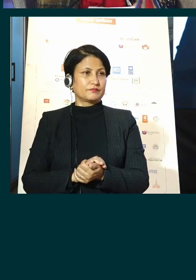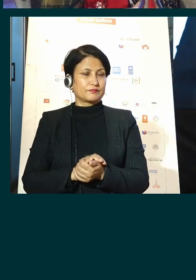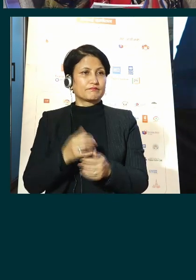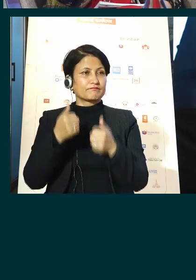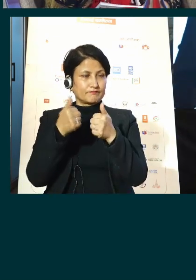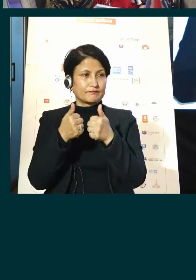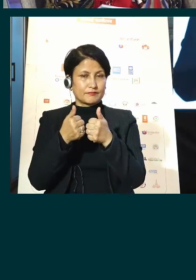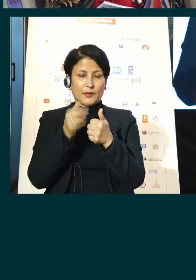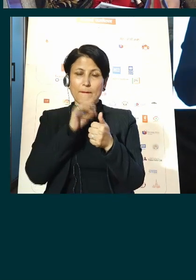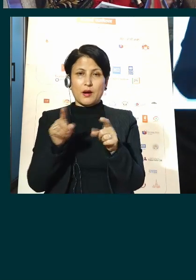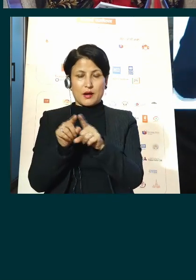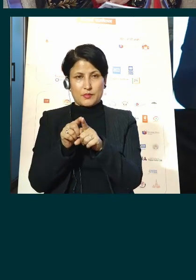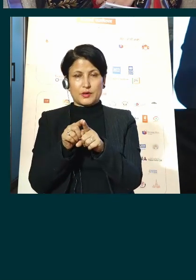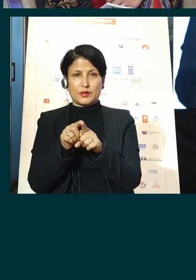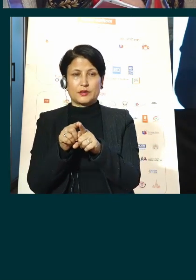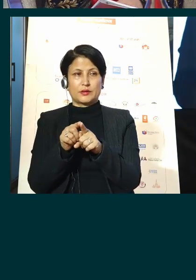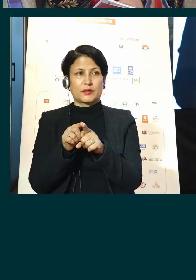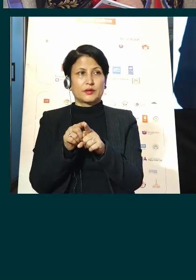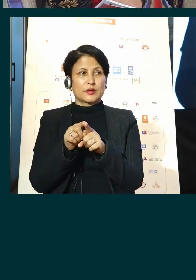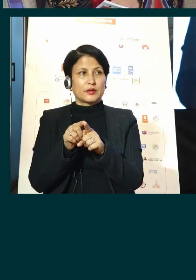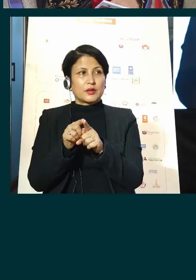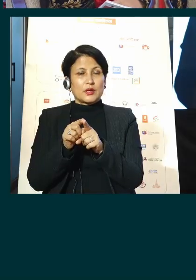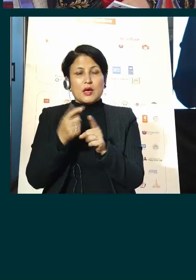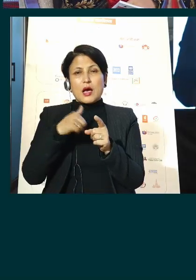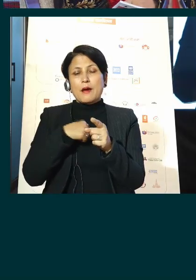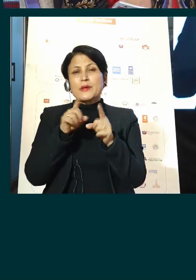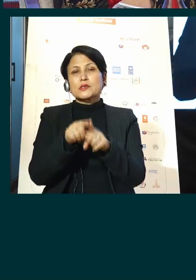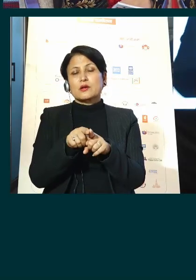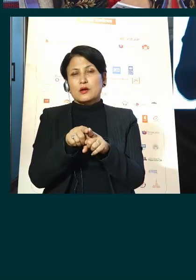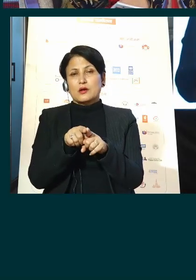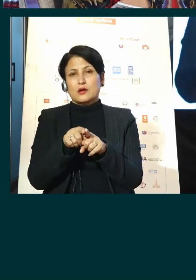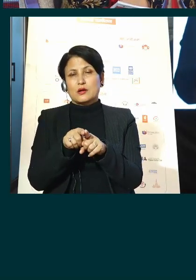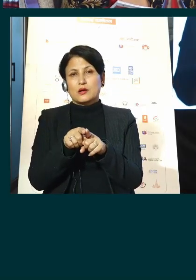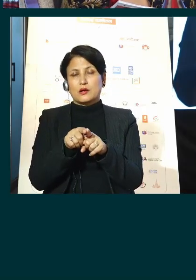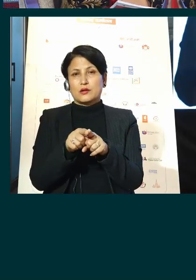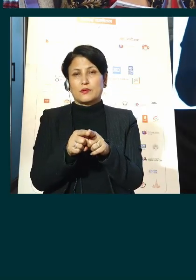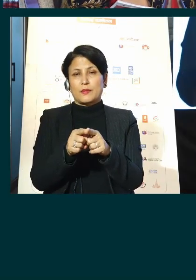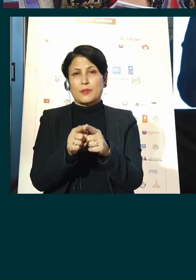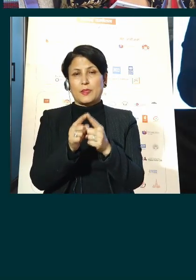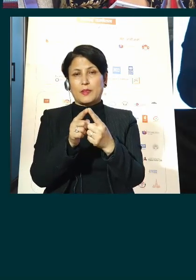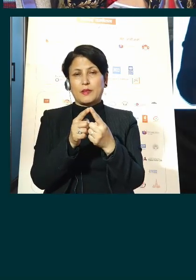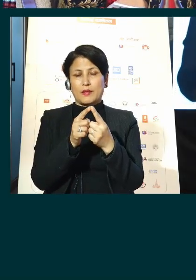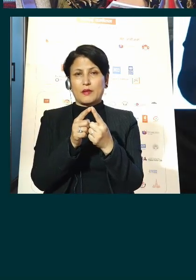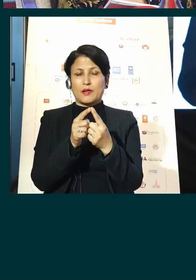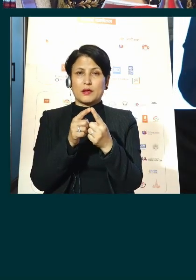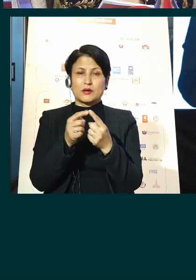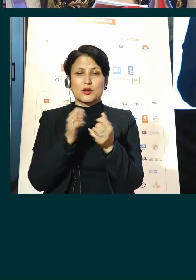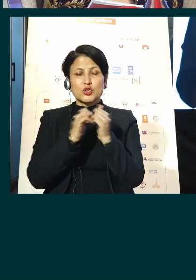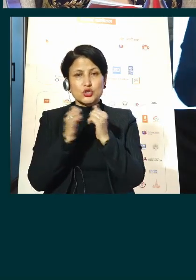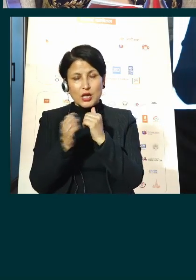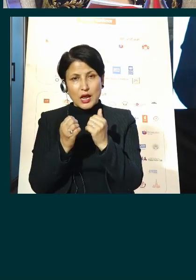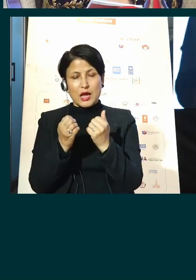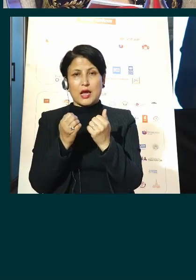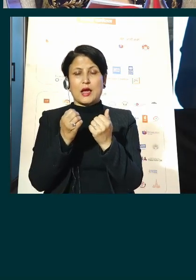Absolutely. Absolutely. And so we have a whole range of advisory board members, co-design